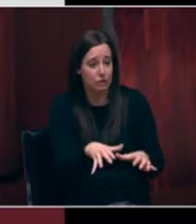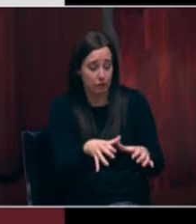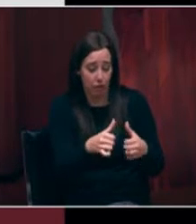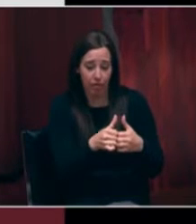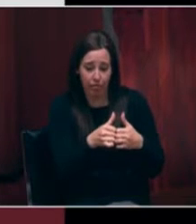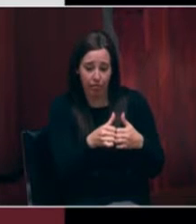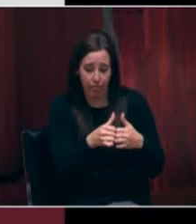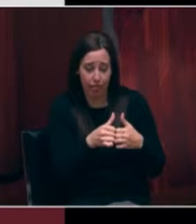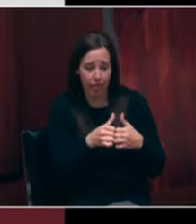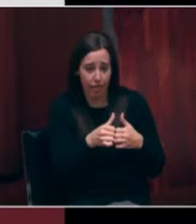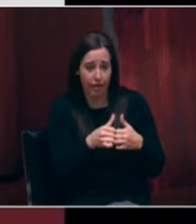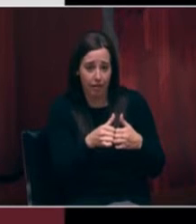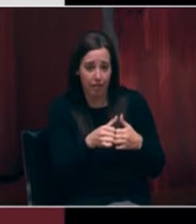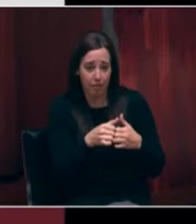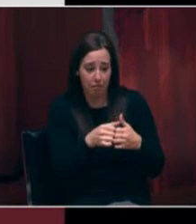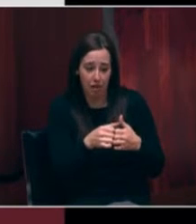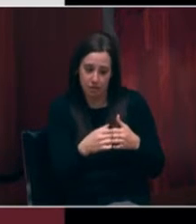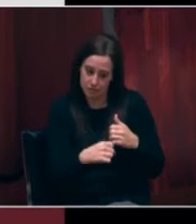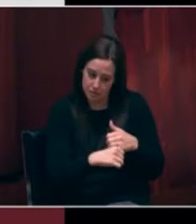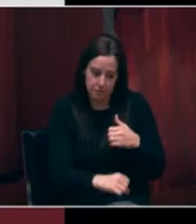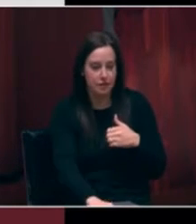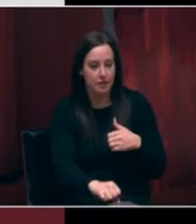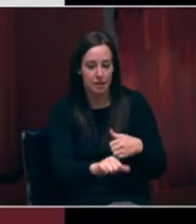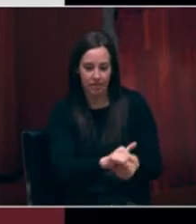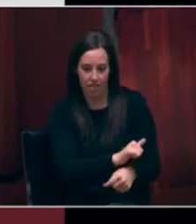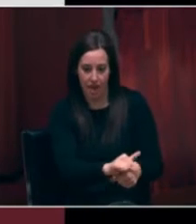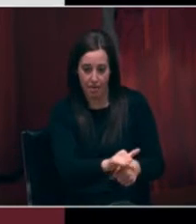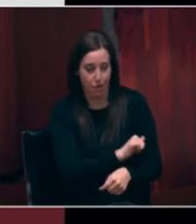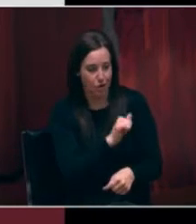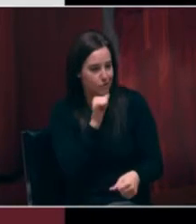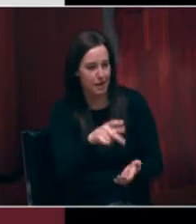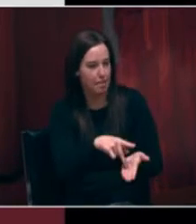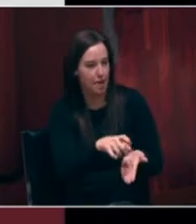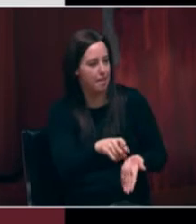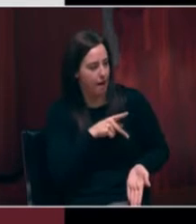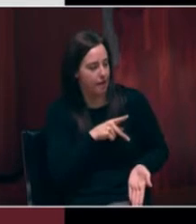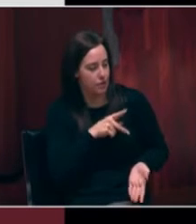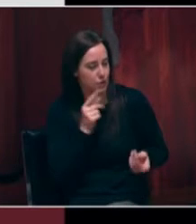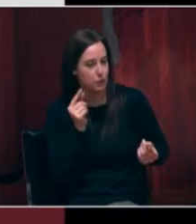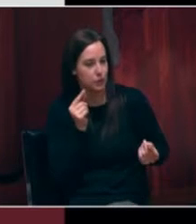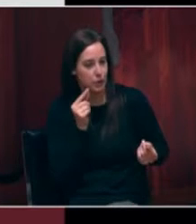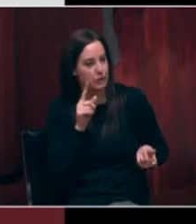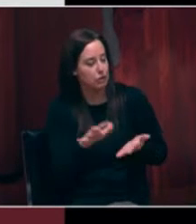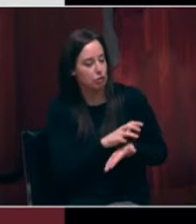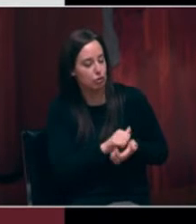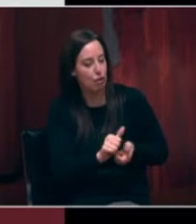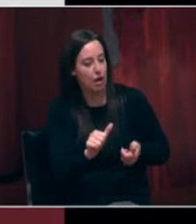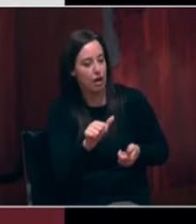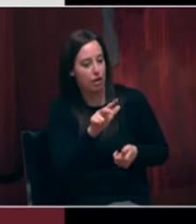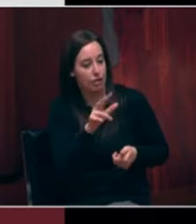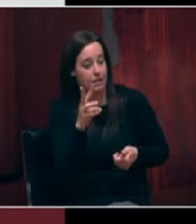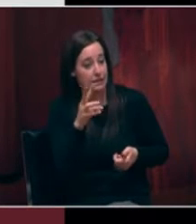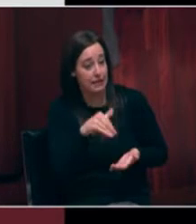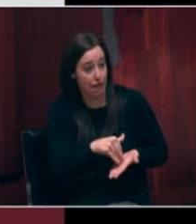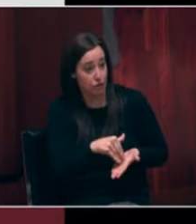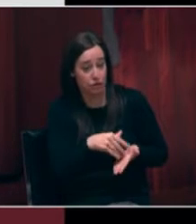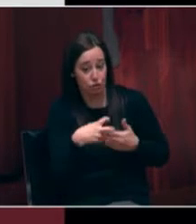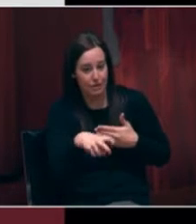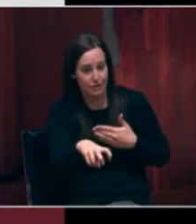was a expensive labor that didn't seem to be a payback, and that is we destroyed 36,000 transfers, but we